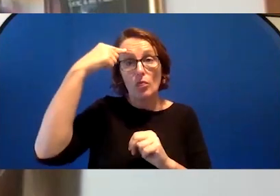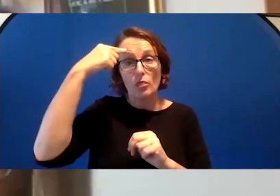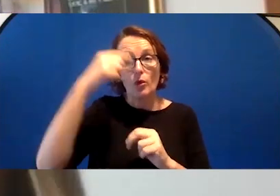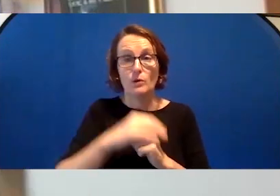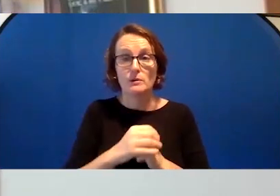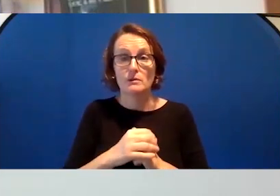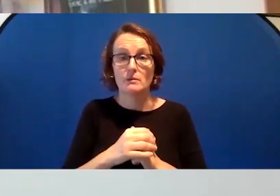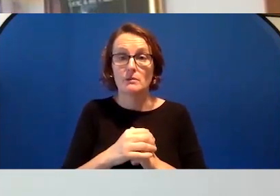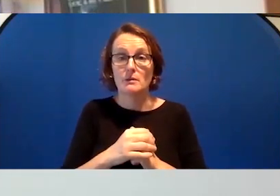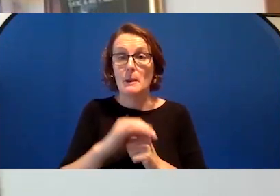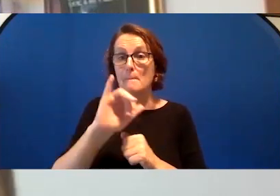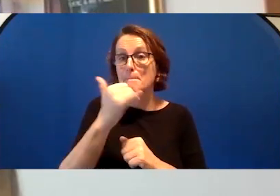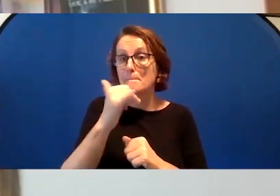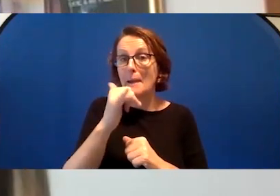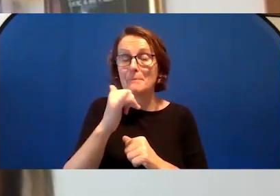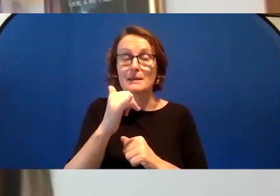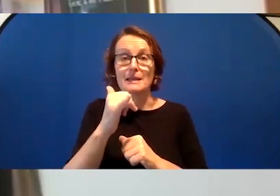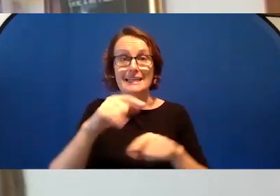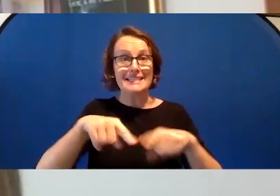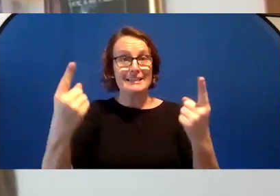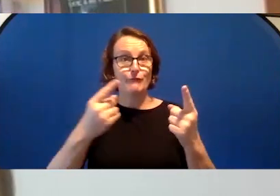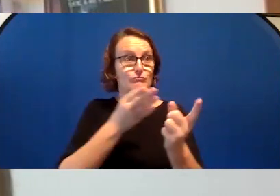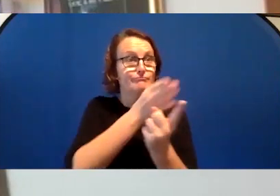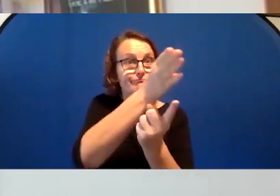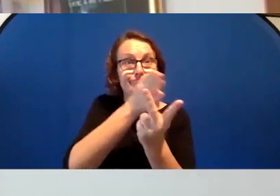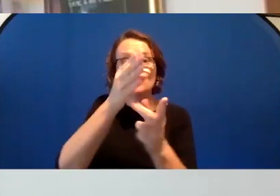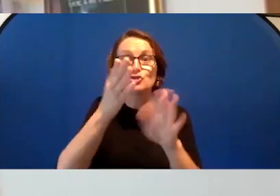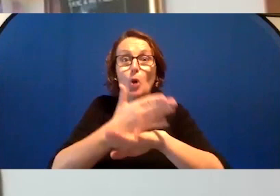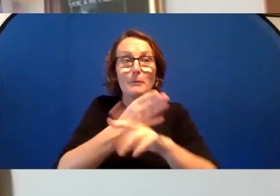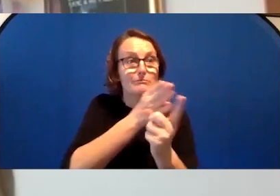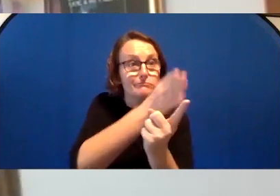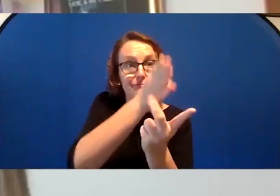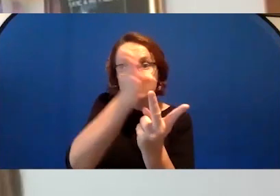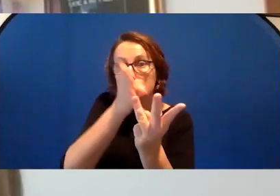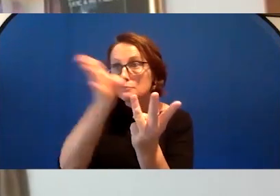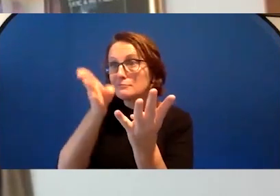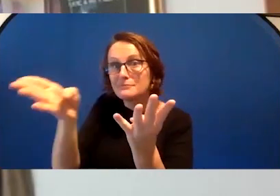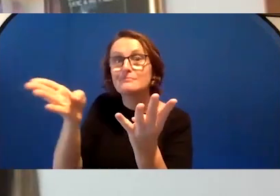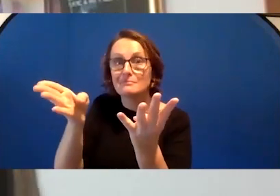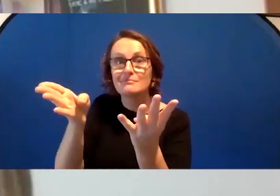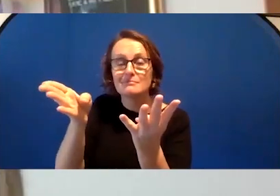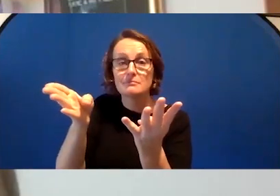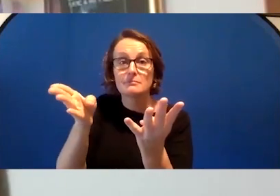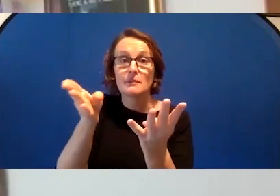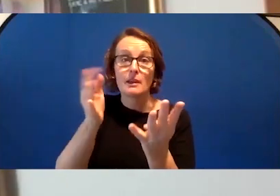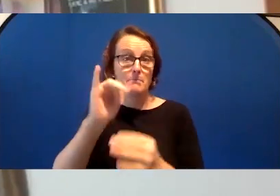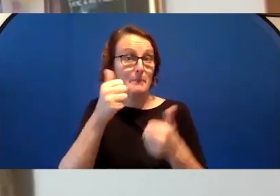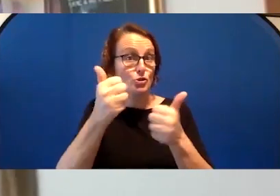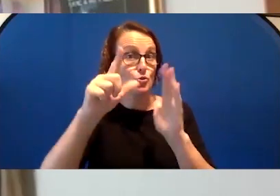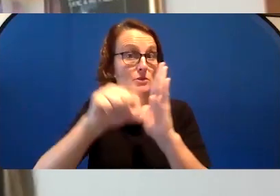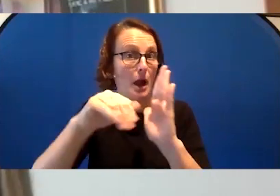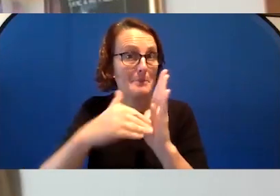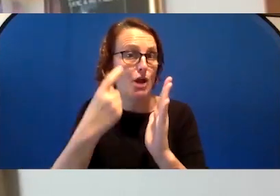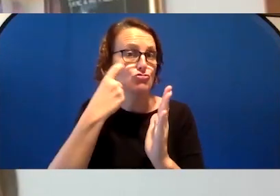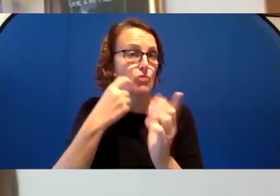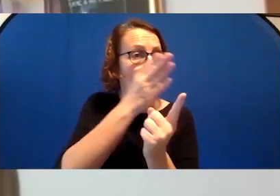or triple or quadruple career focus to help navigate our turbulent industry at the best of times, now's a really great time to do a bit